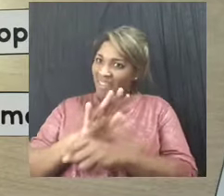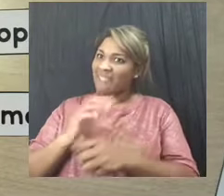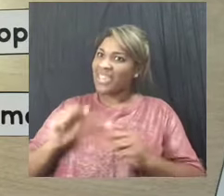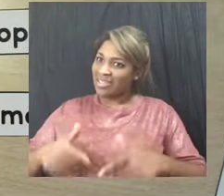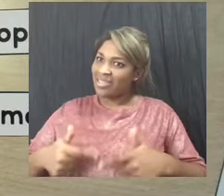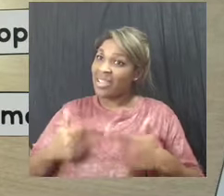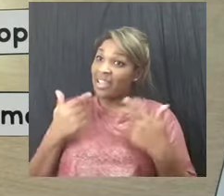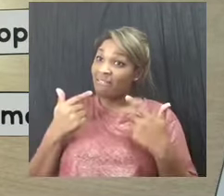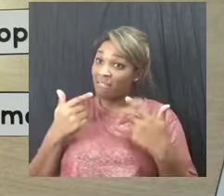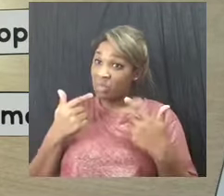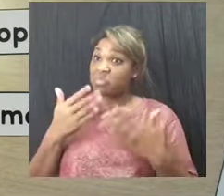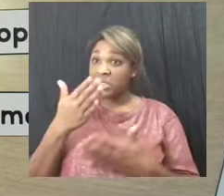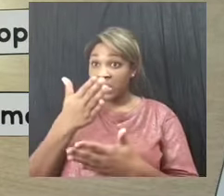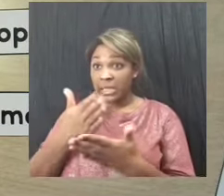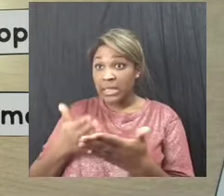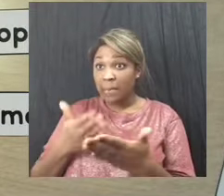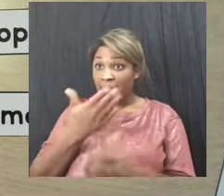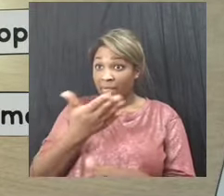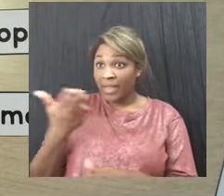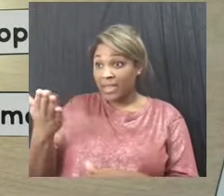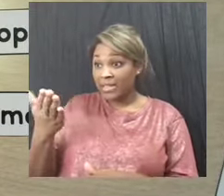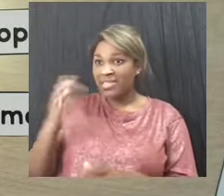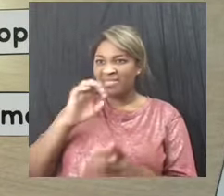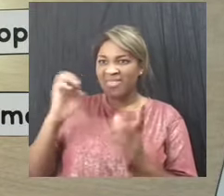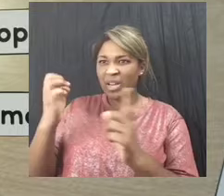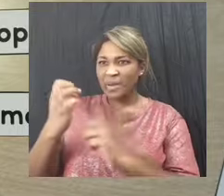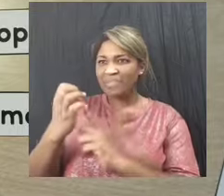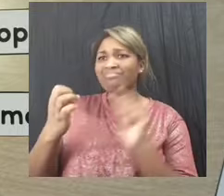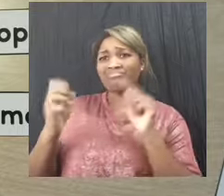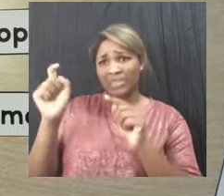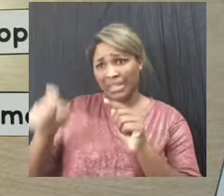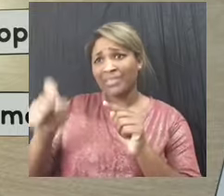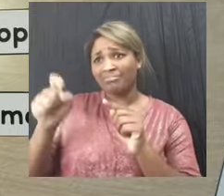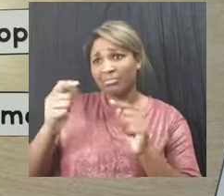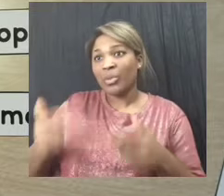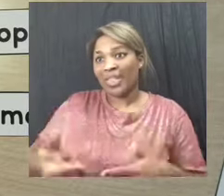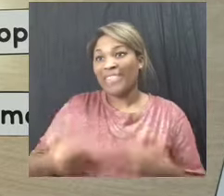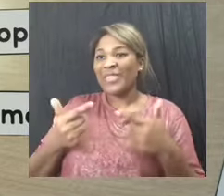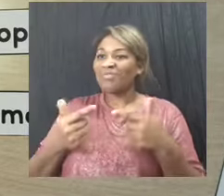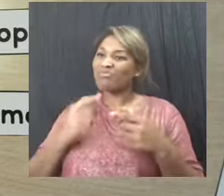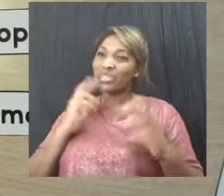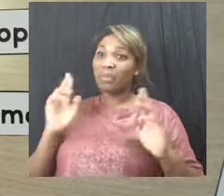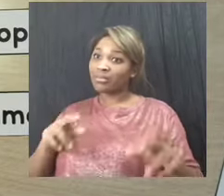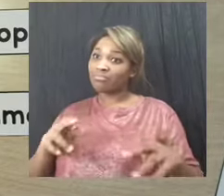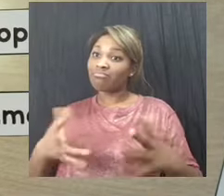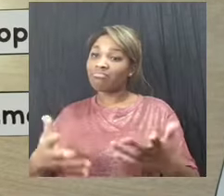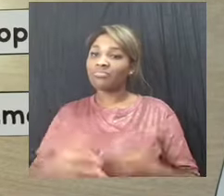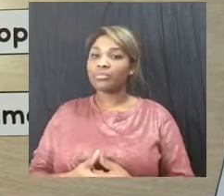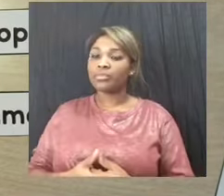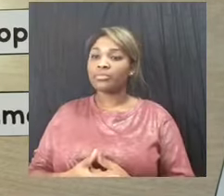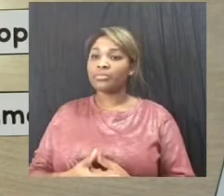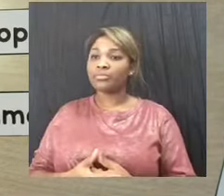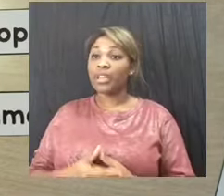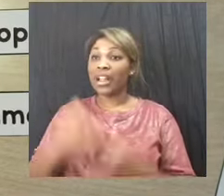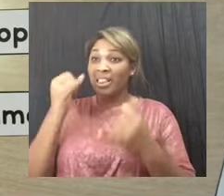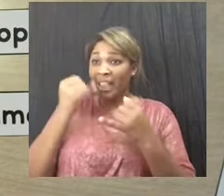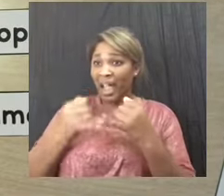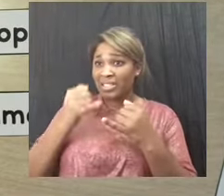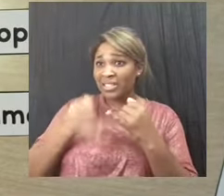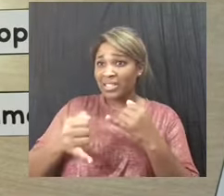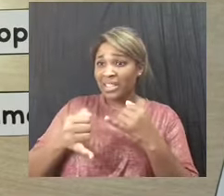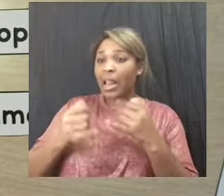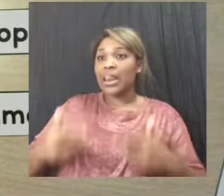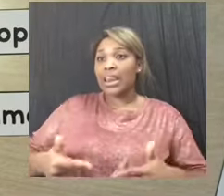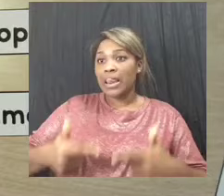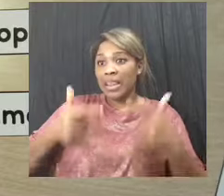There are things in the environment that they need to stay alive, so they respond. And then finally, living things